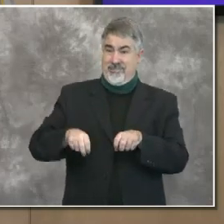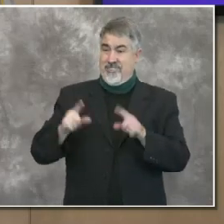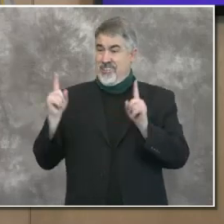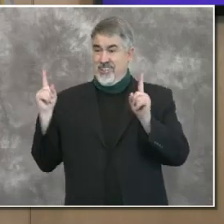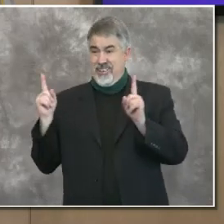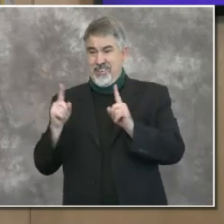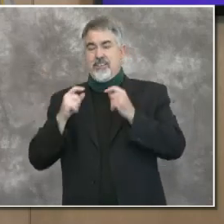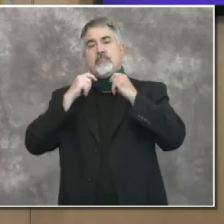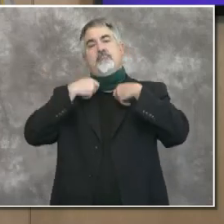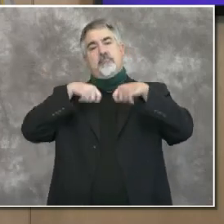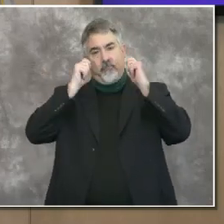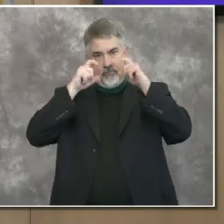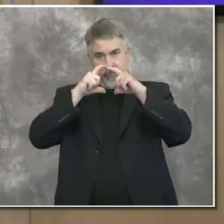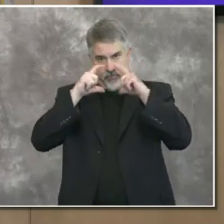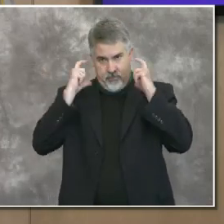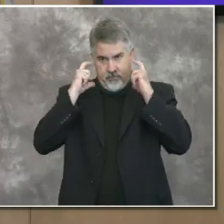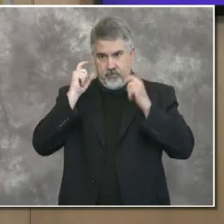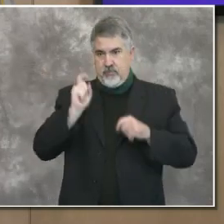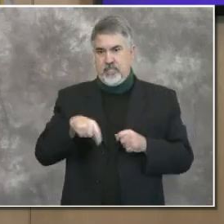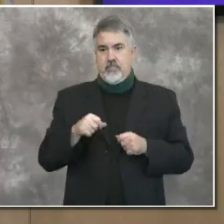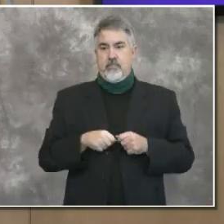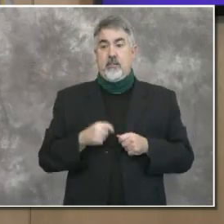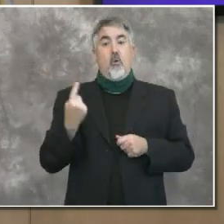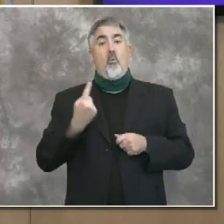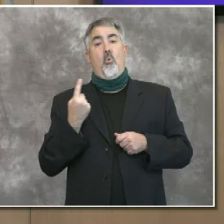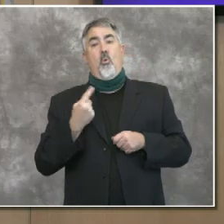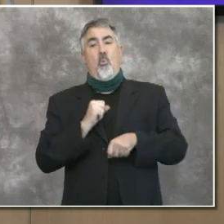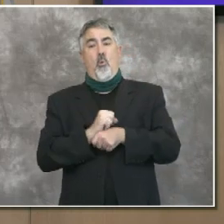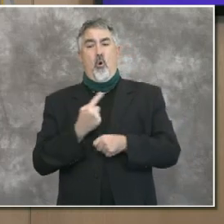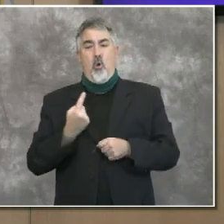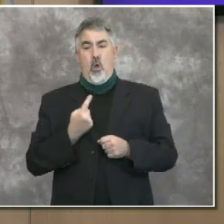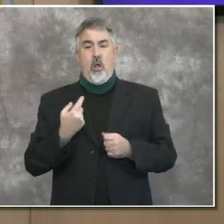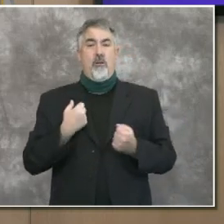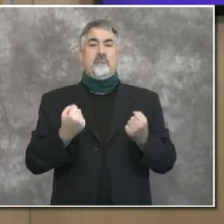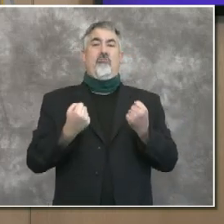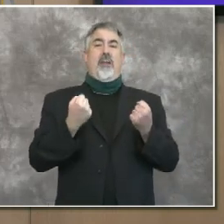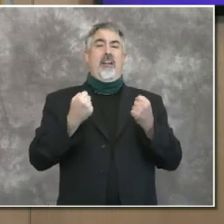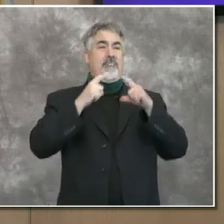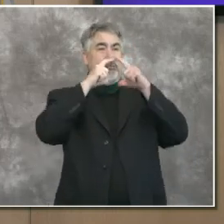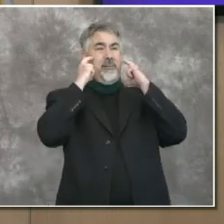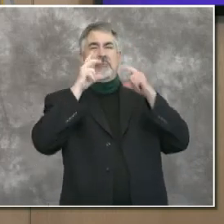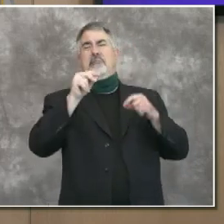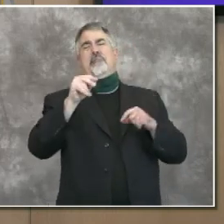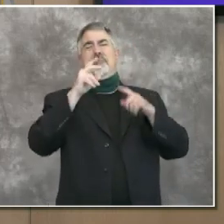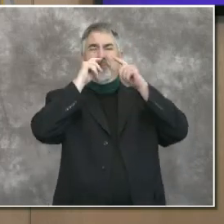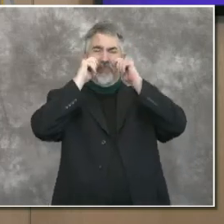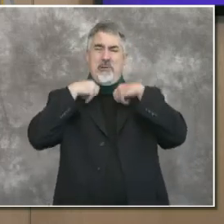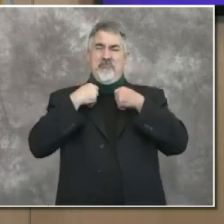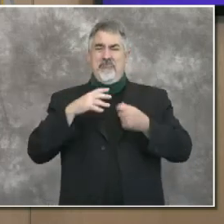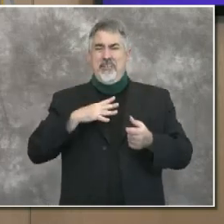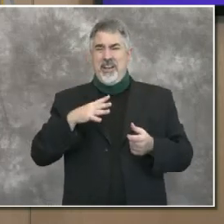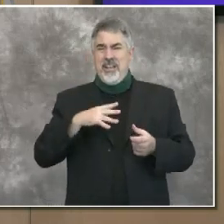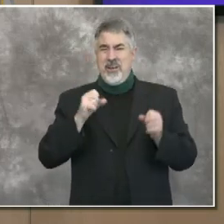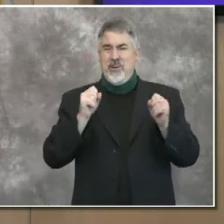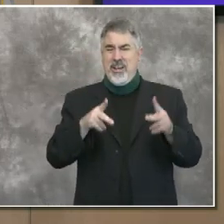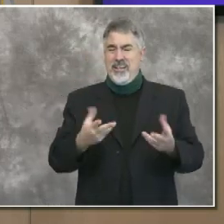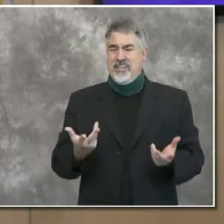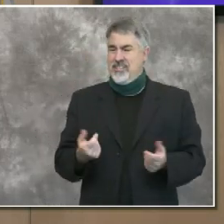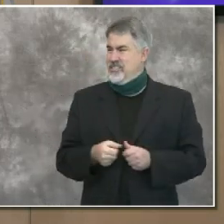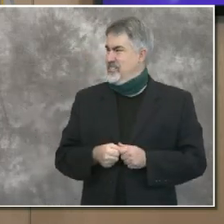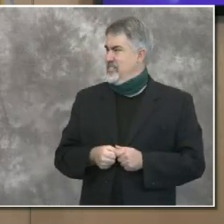up. But if you're alone, or if you're alone in your car driving to work, we don't expect you to have your mask on at that